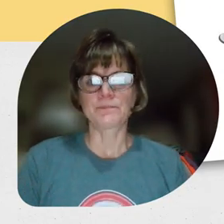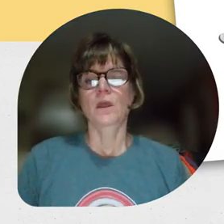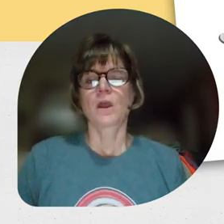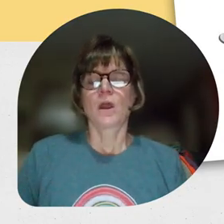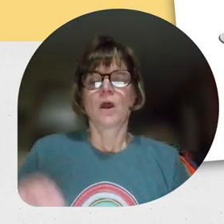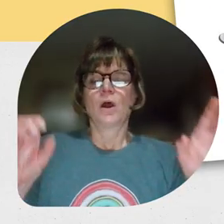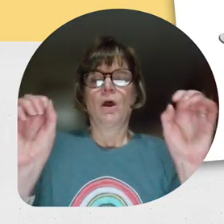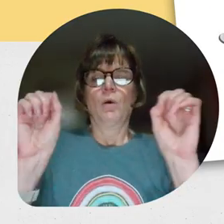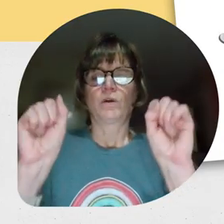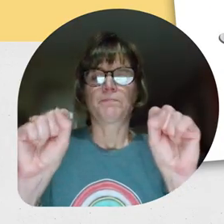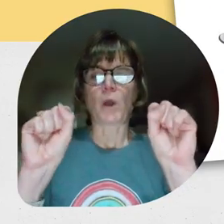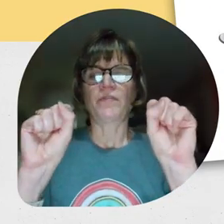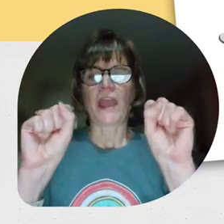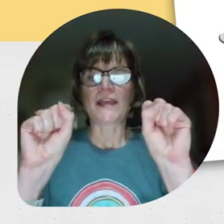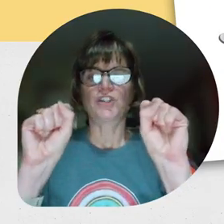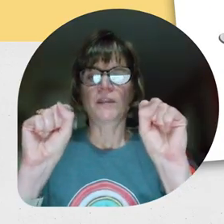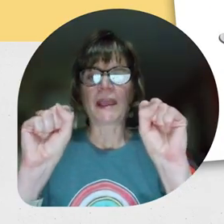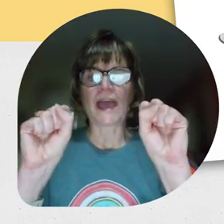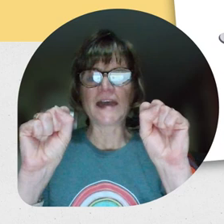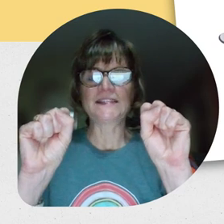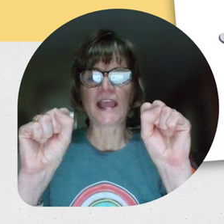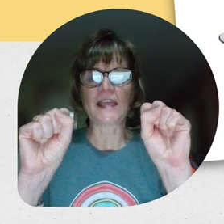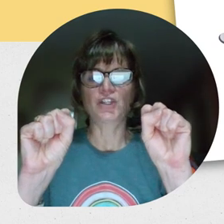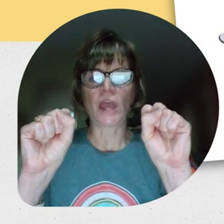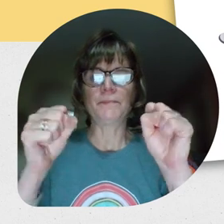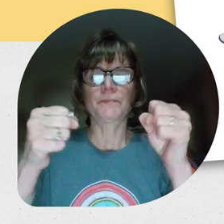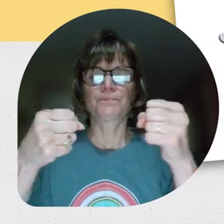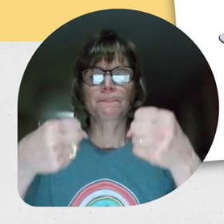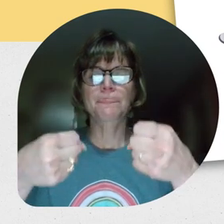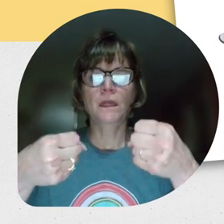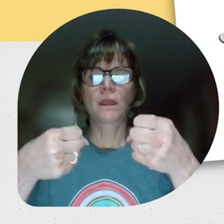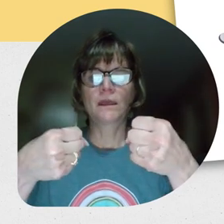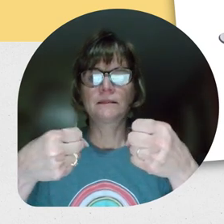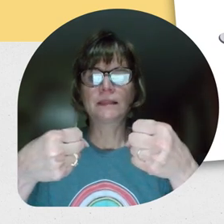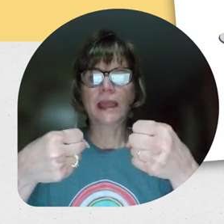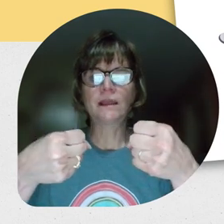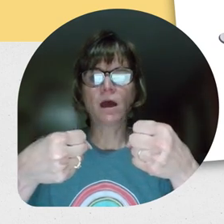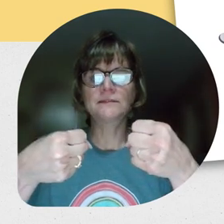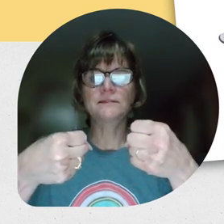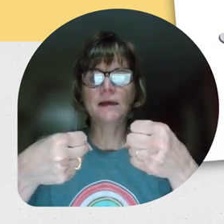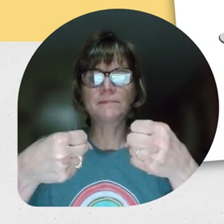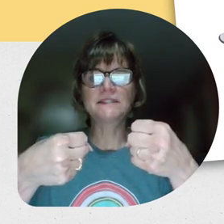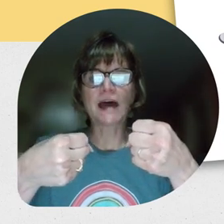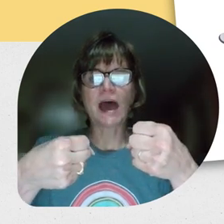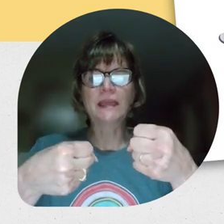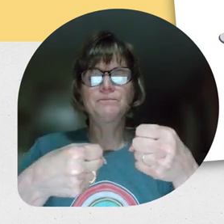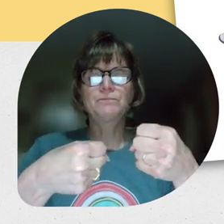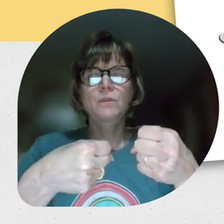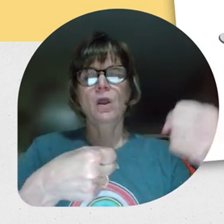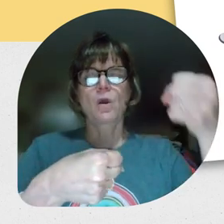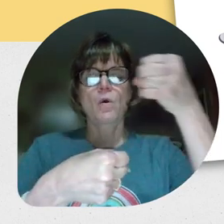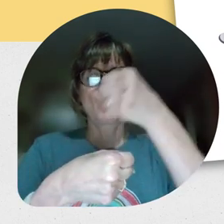Coffee. With both hands, you're going to make an S hand shape, laying on its